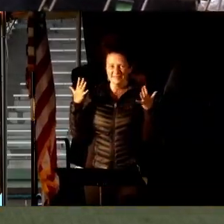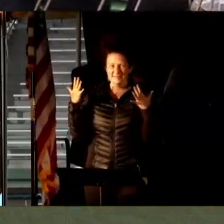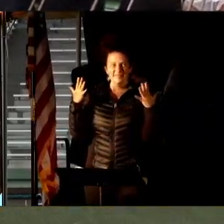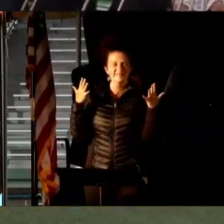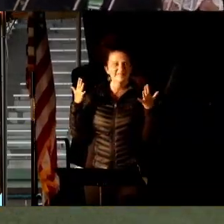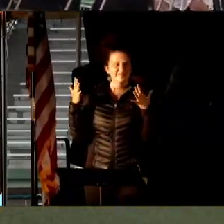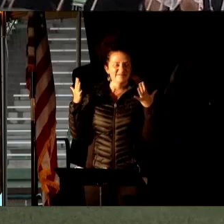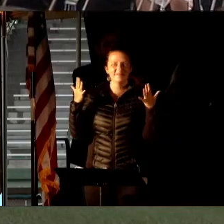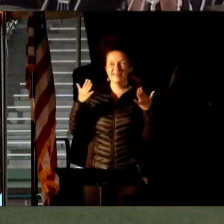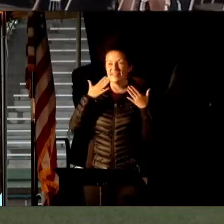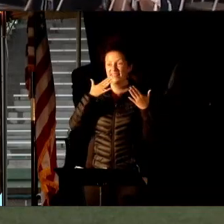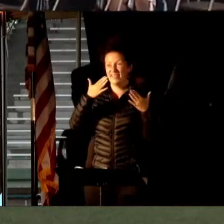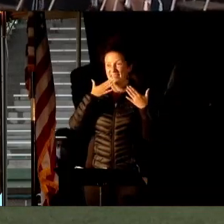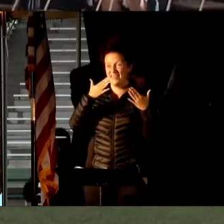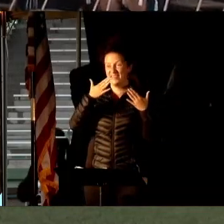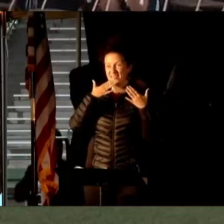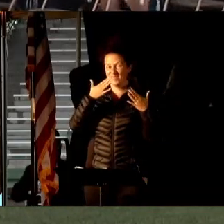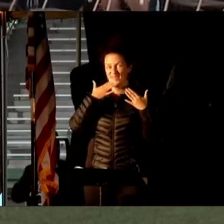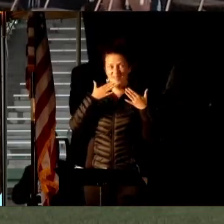Thank you.